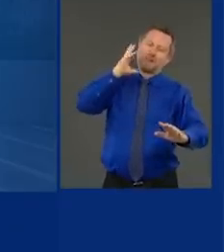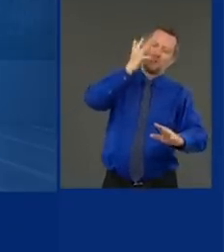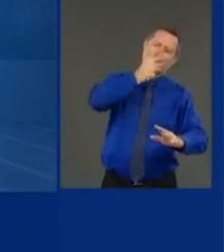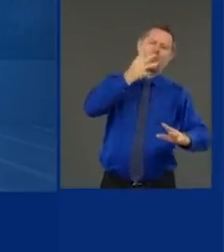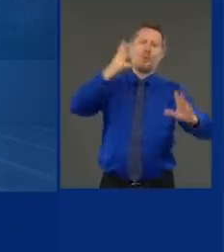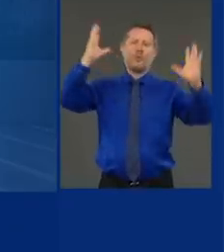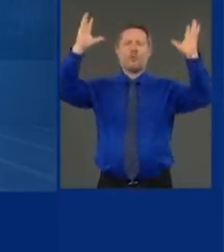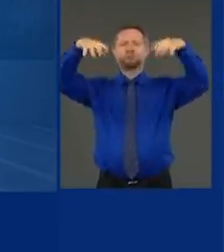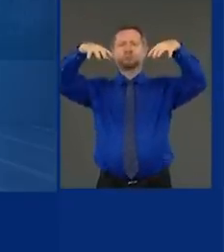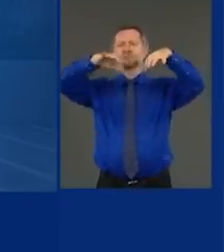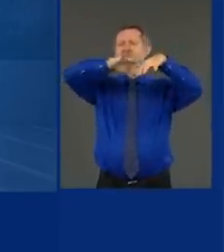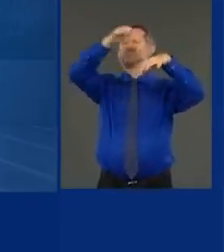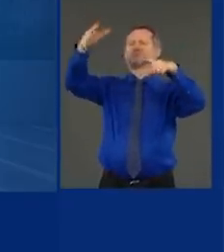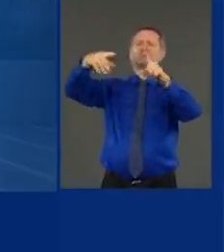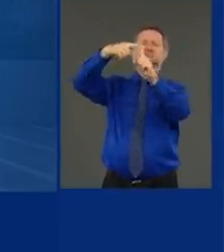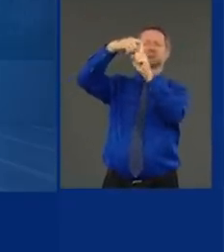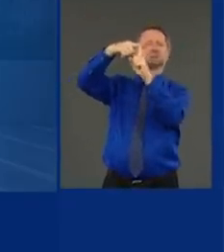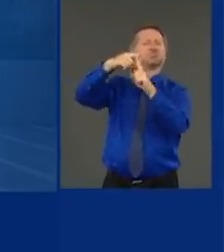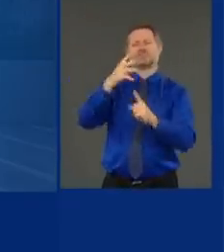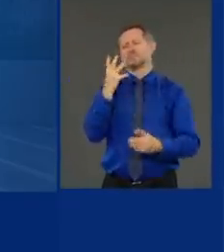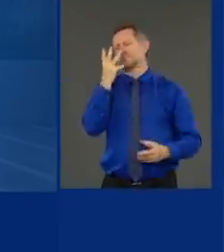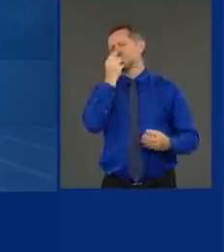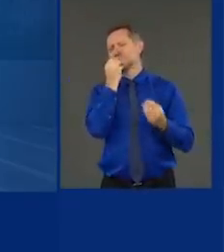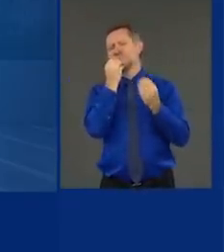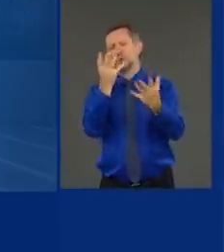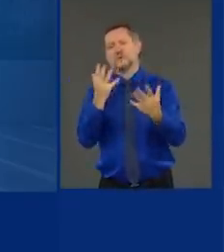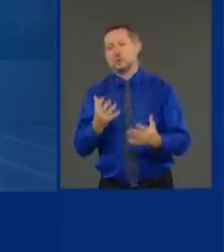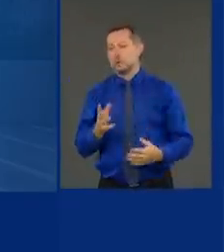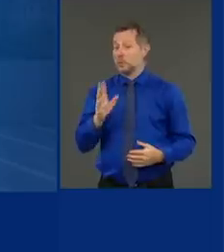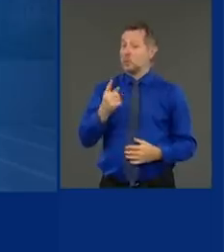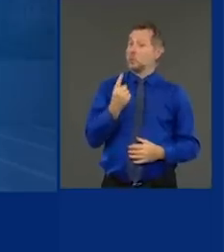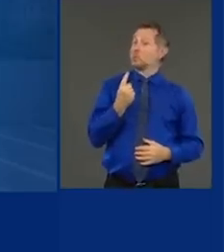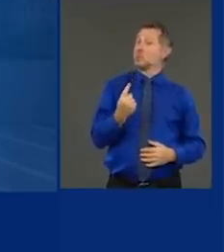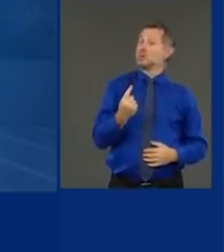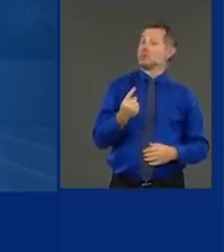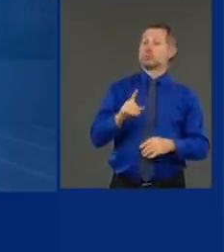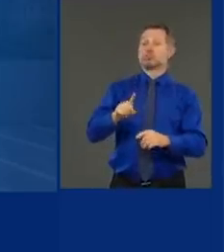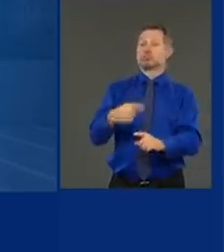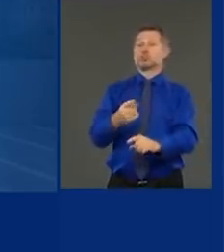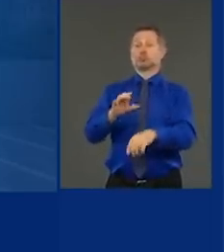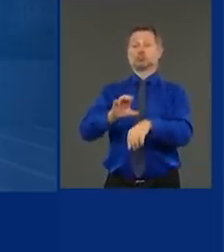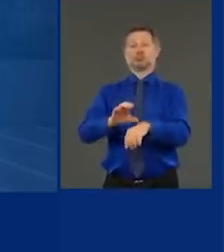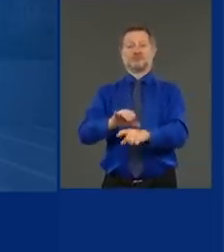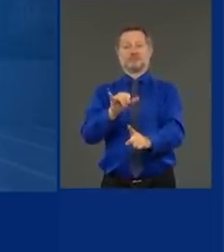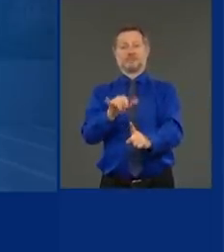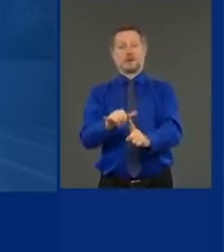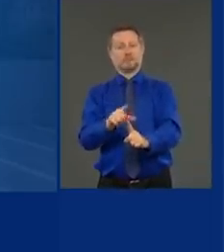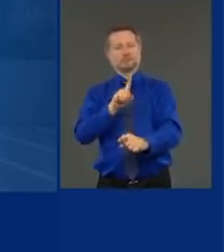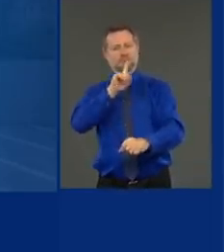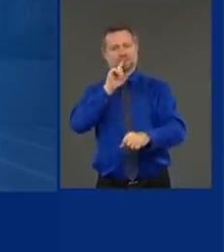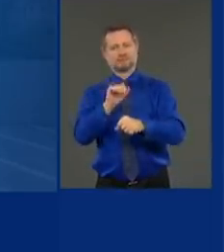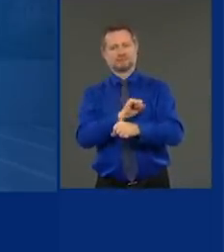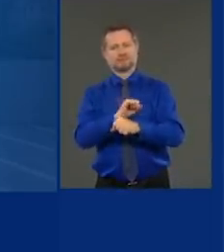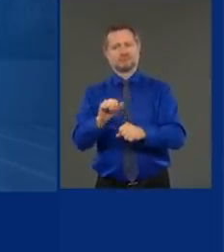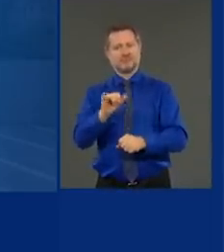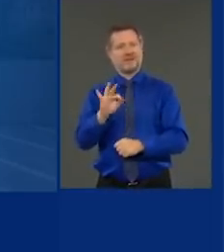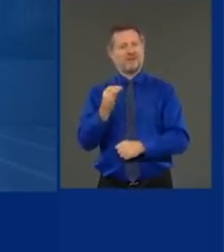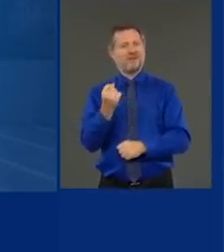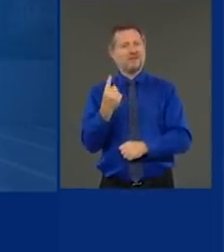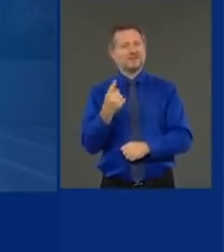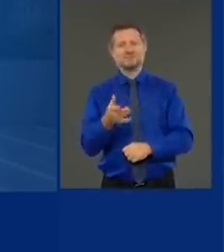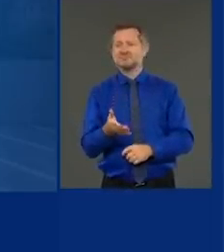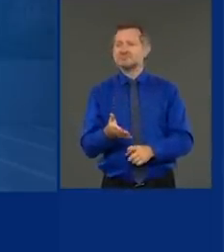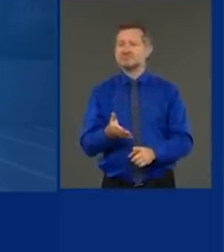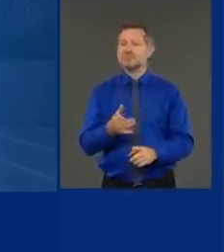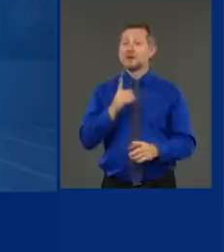Really is a beautiful structure. It is the only church on 9/11. Part of it is going to be a bereavement center.